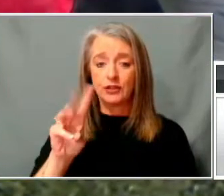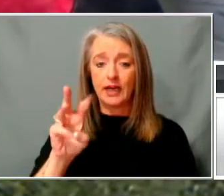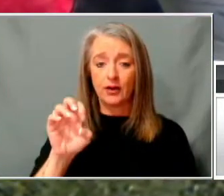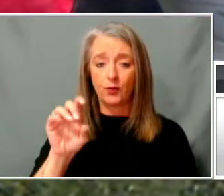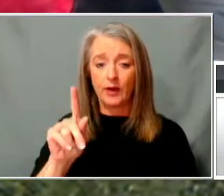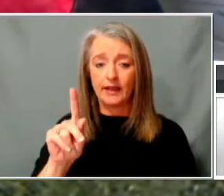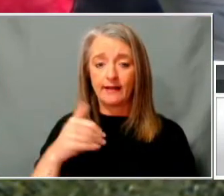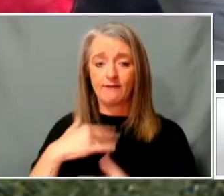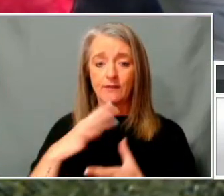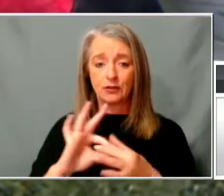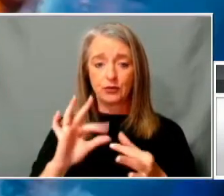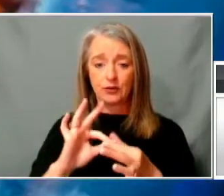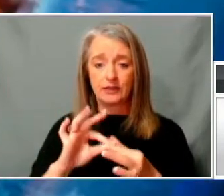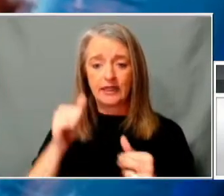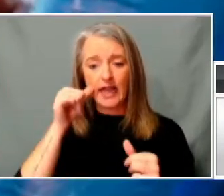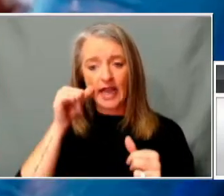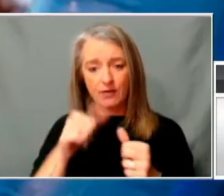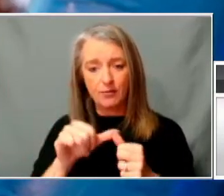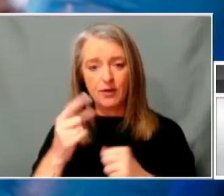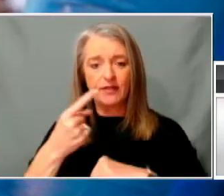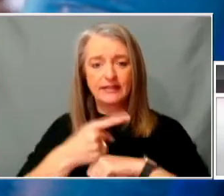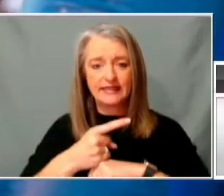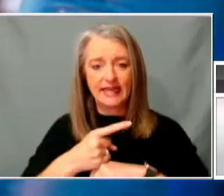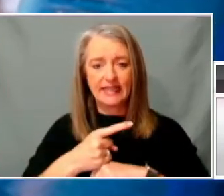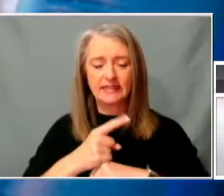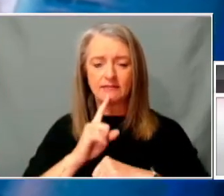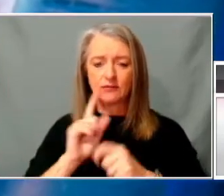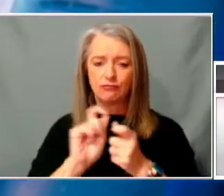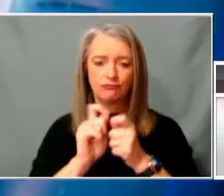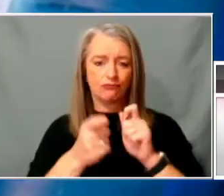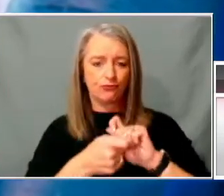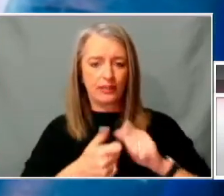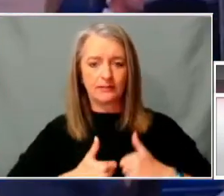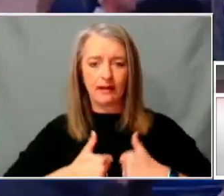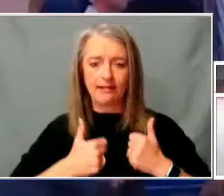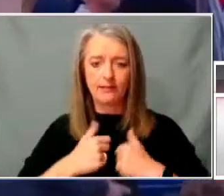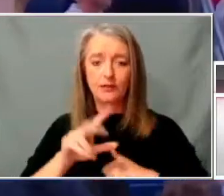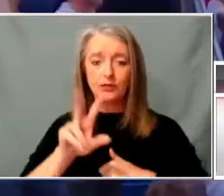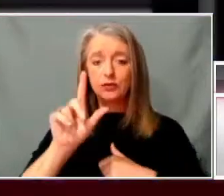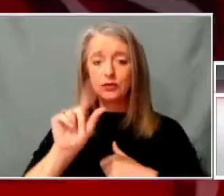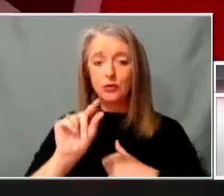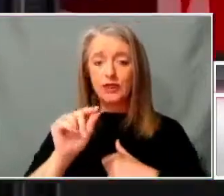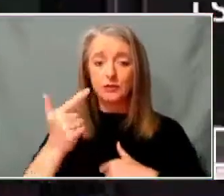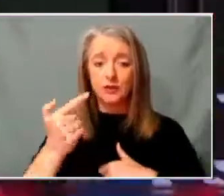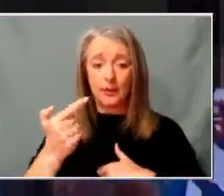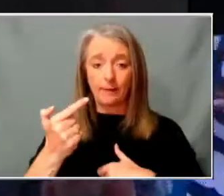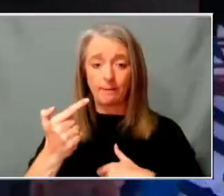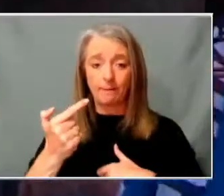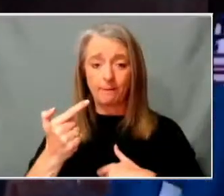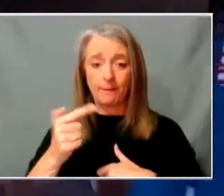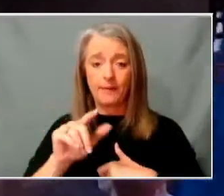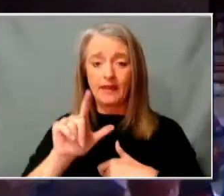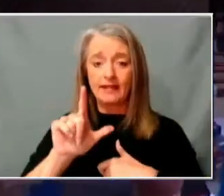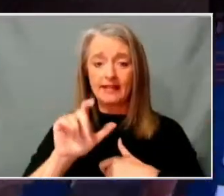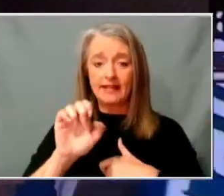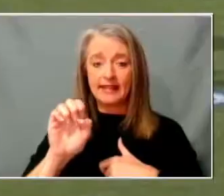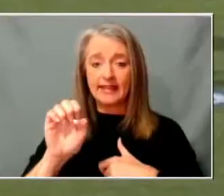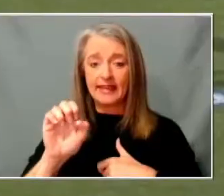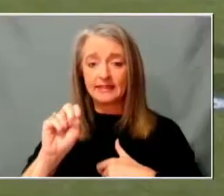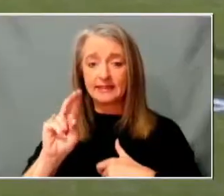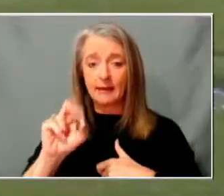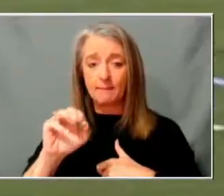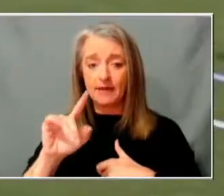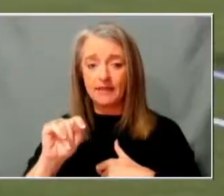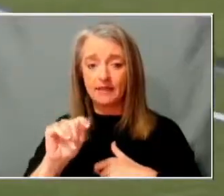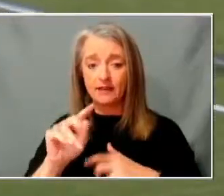I remember the day vividly because it was something that kind of changed my life. It was 2021, Lee Summit versus Blue Valley North,